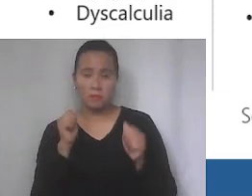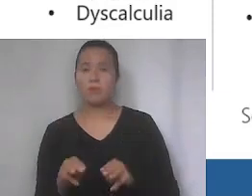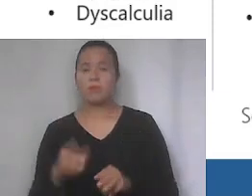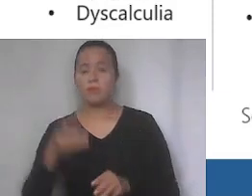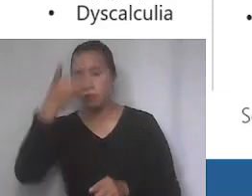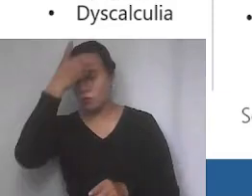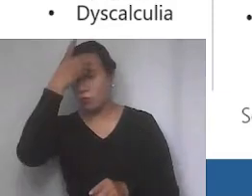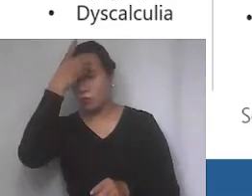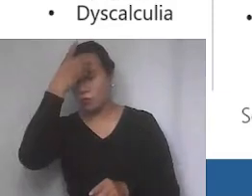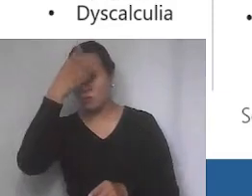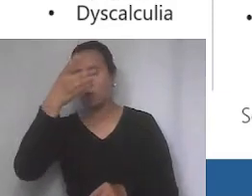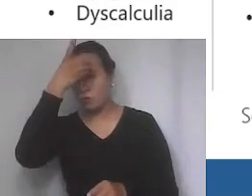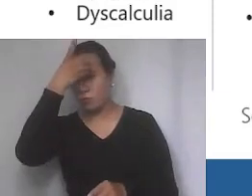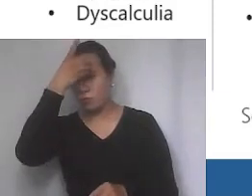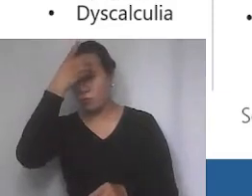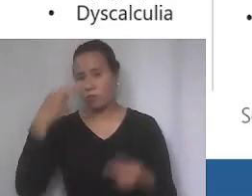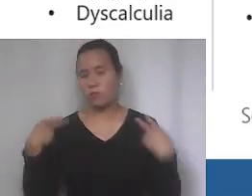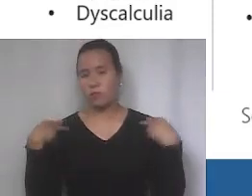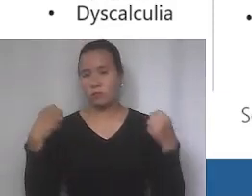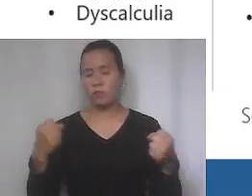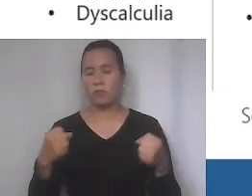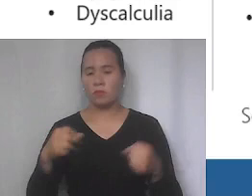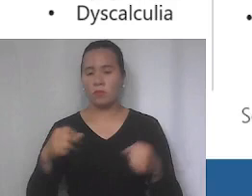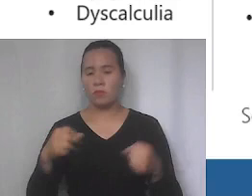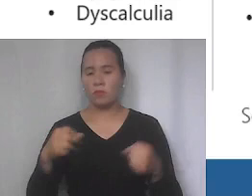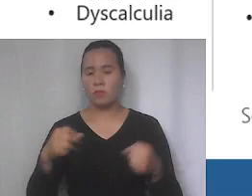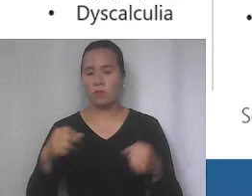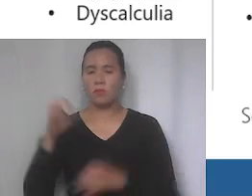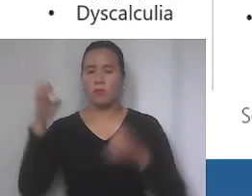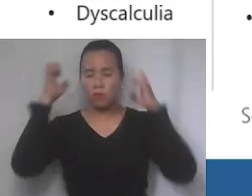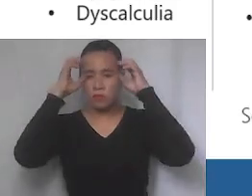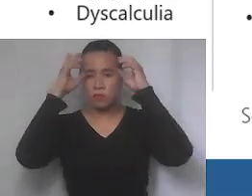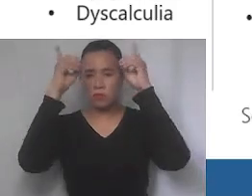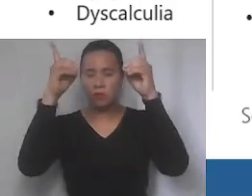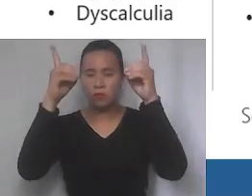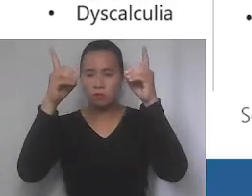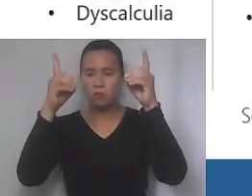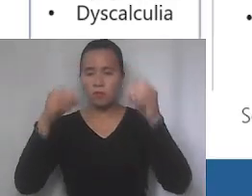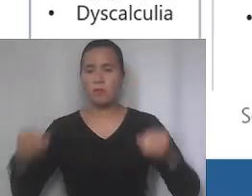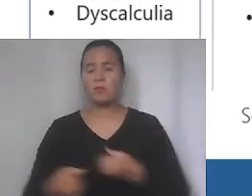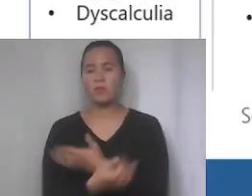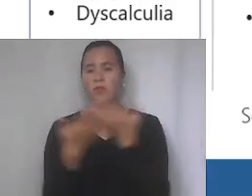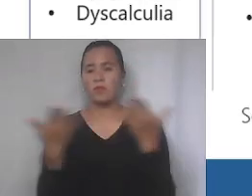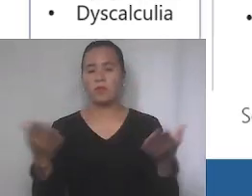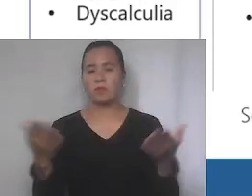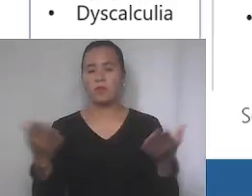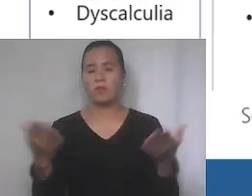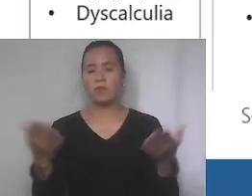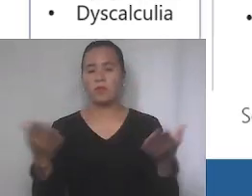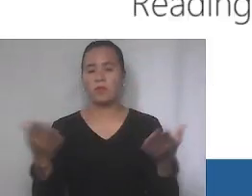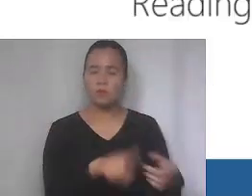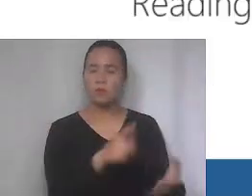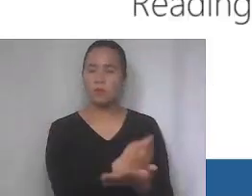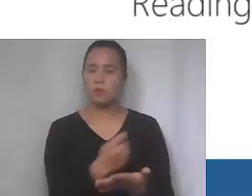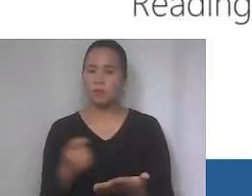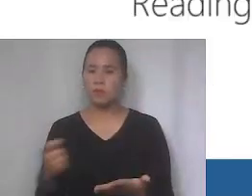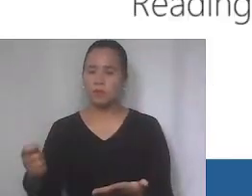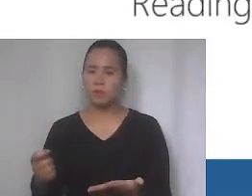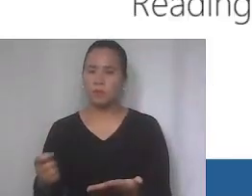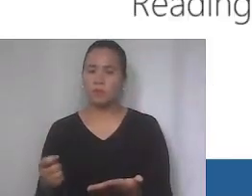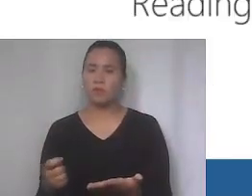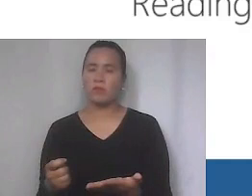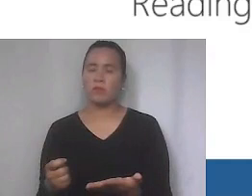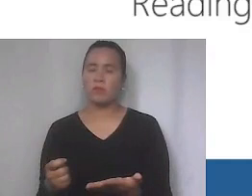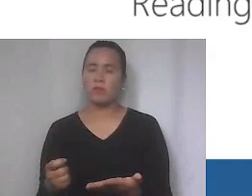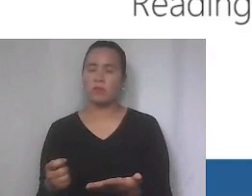hearing, ability, neurodiversity, and mental health. Microsoft Education